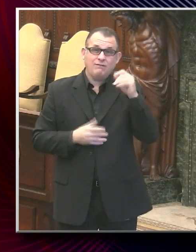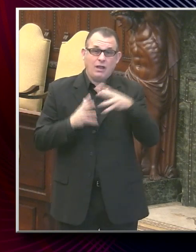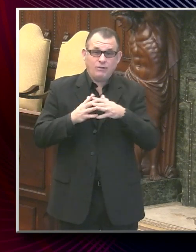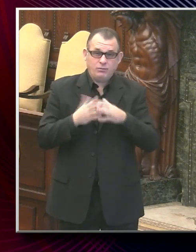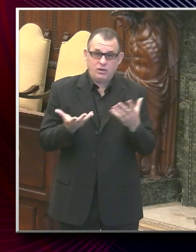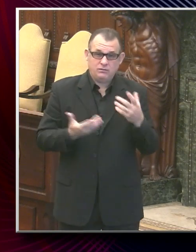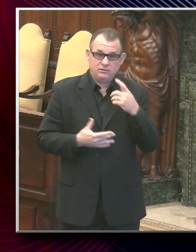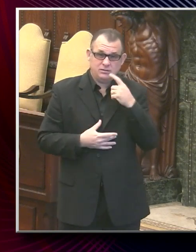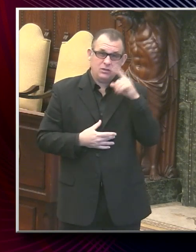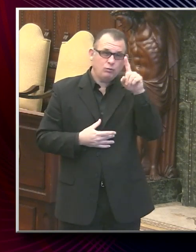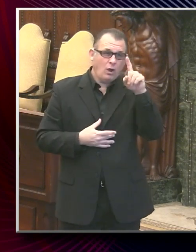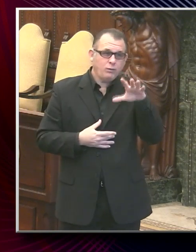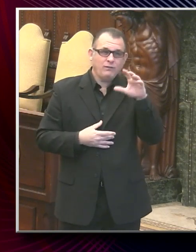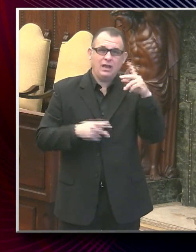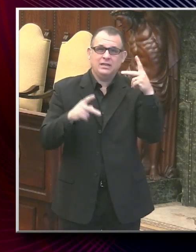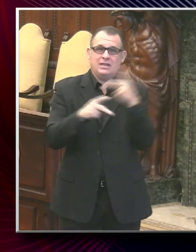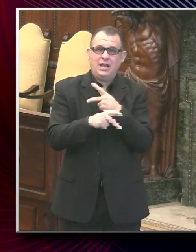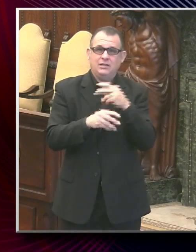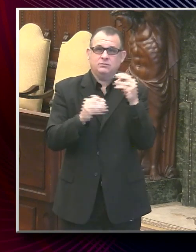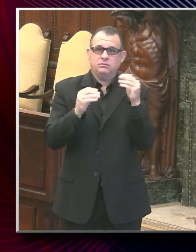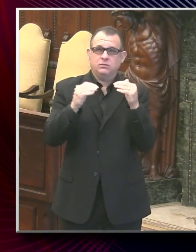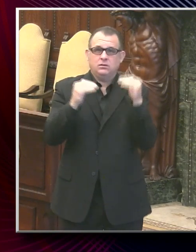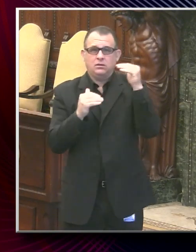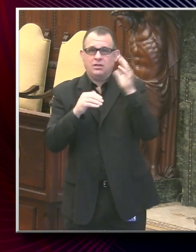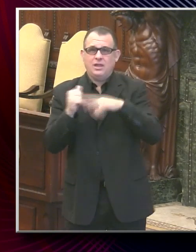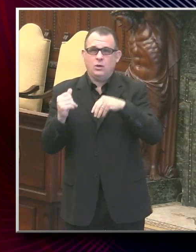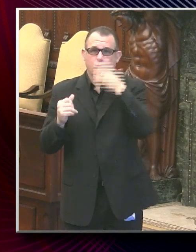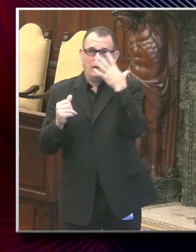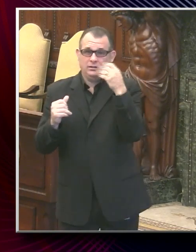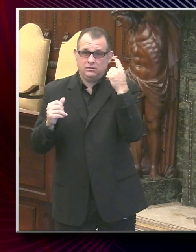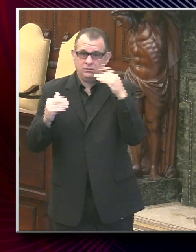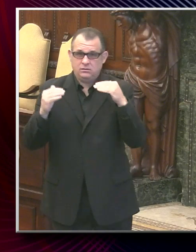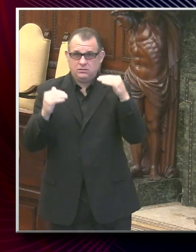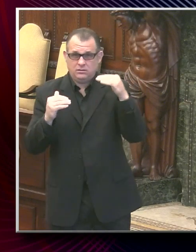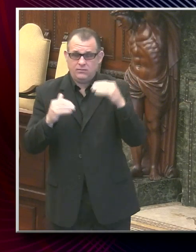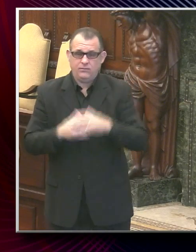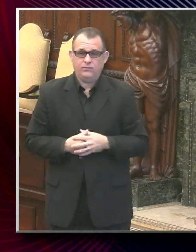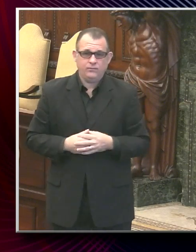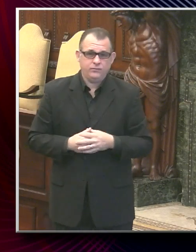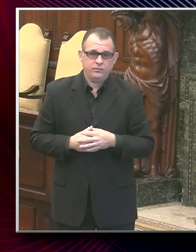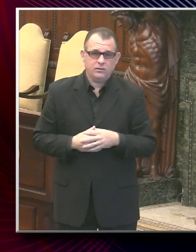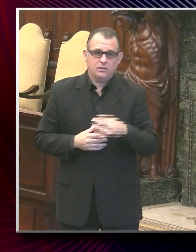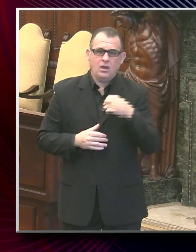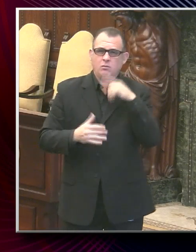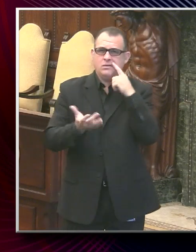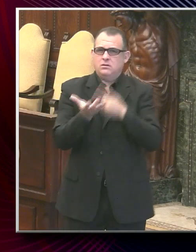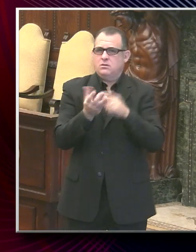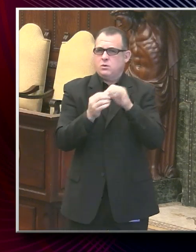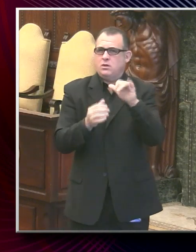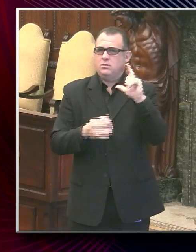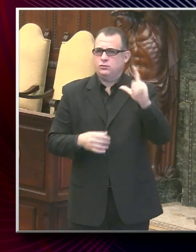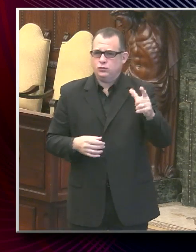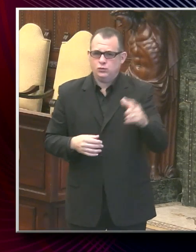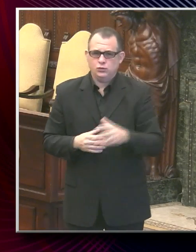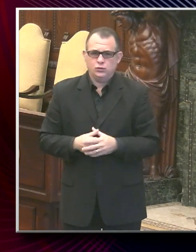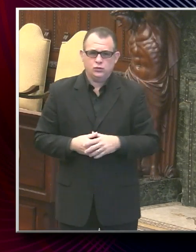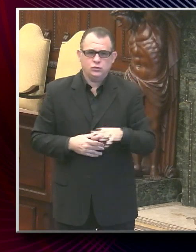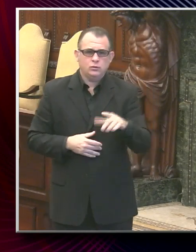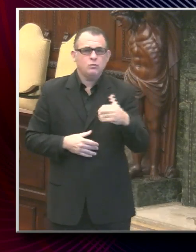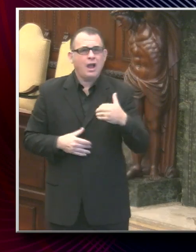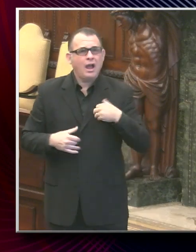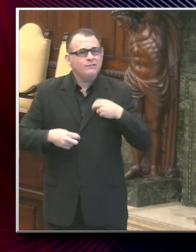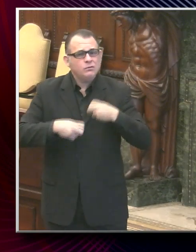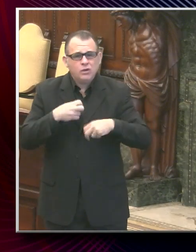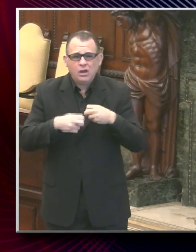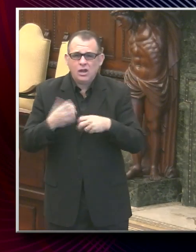another way, about 50% higher than that of whites. I'm going to come back to that in a little bit. We've had problems with this epidemic